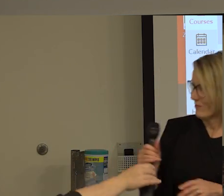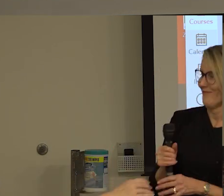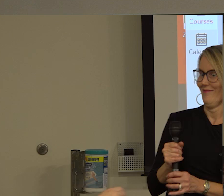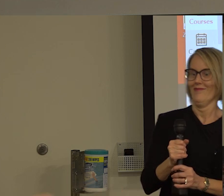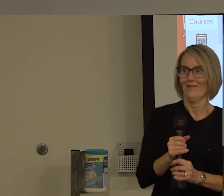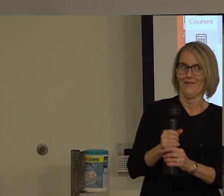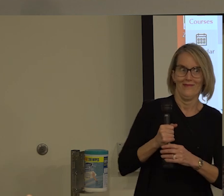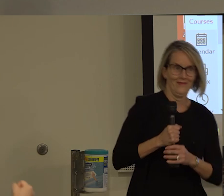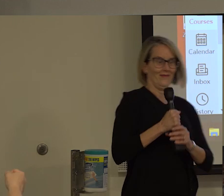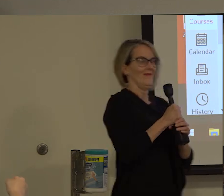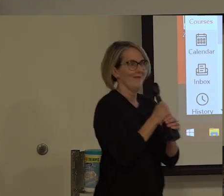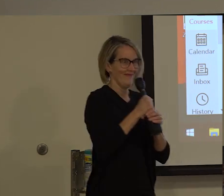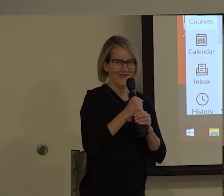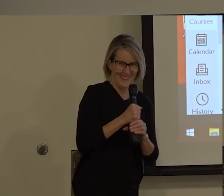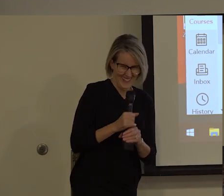the microphone.